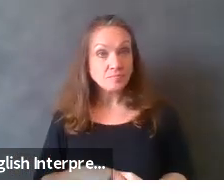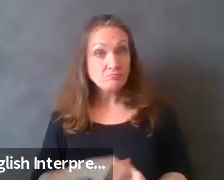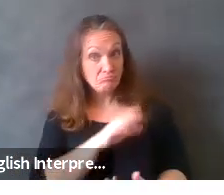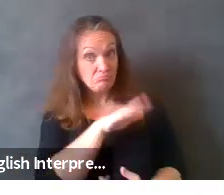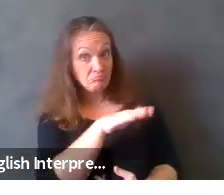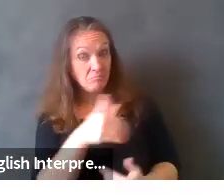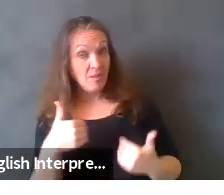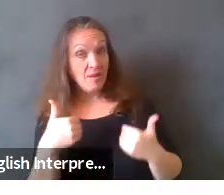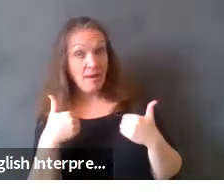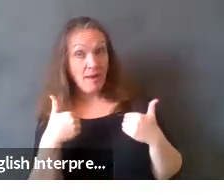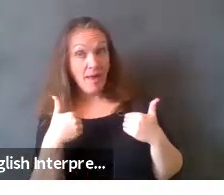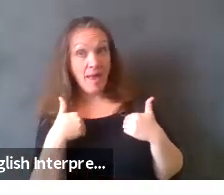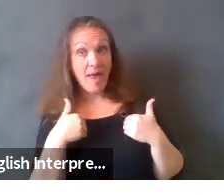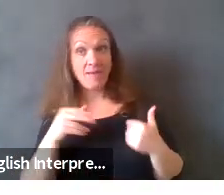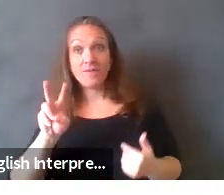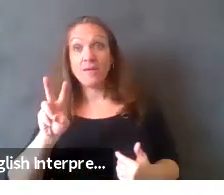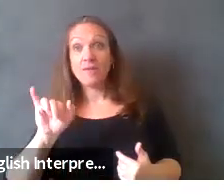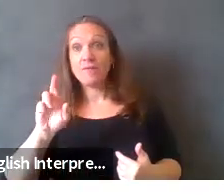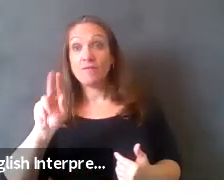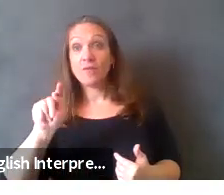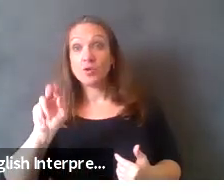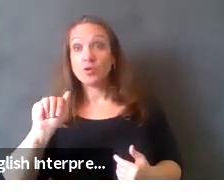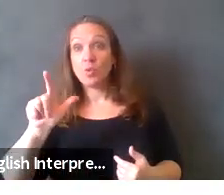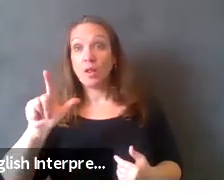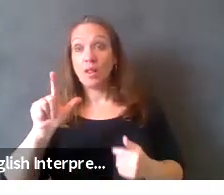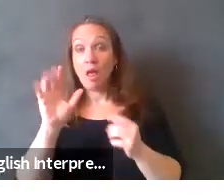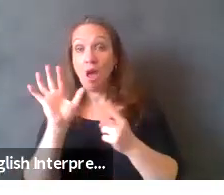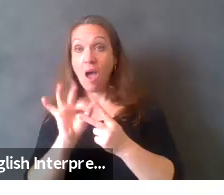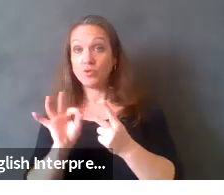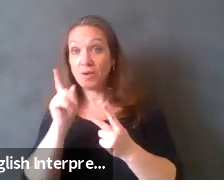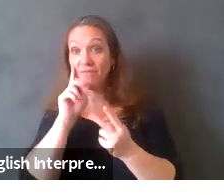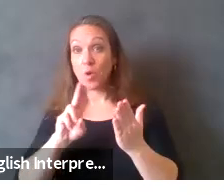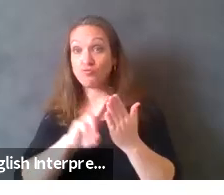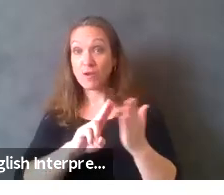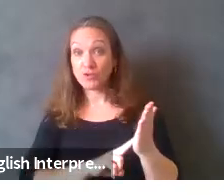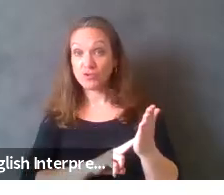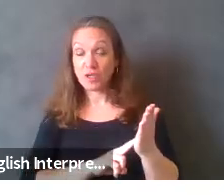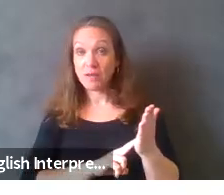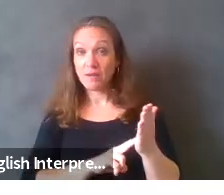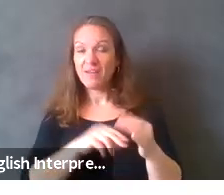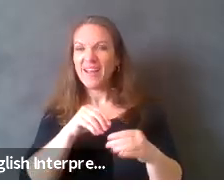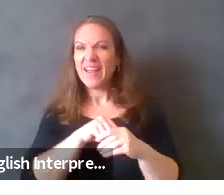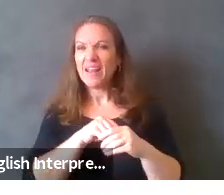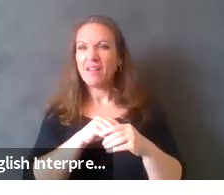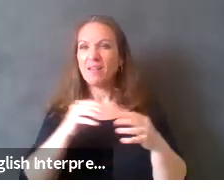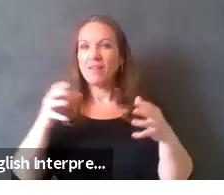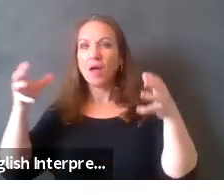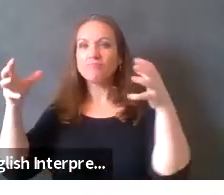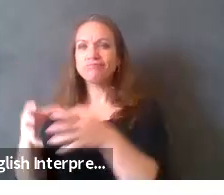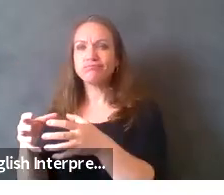virtual option for registering at the welcoming centers in the non-congregate shelter?